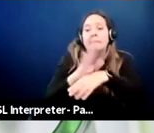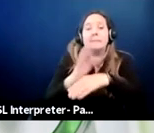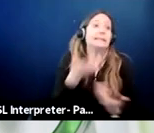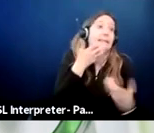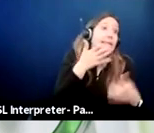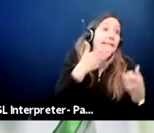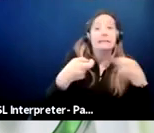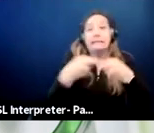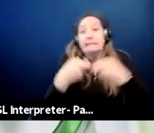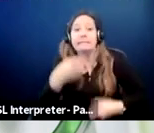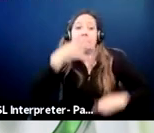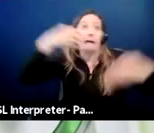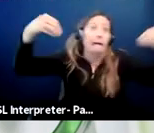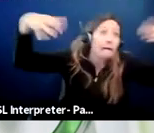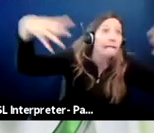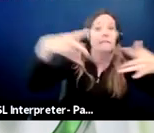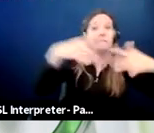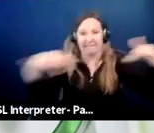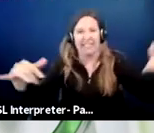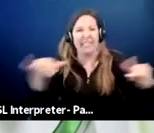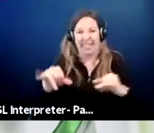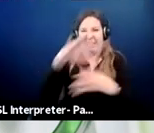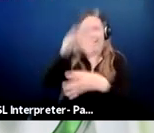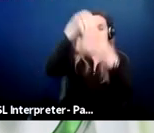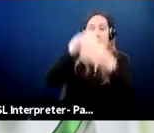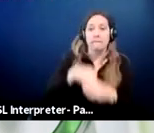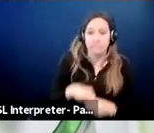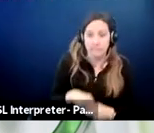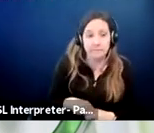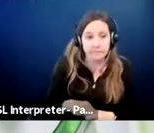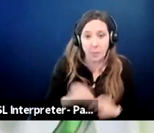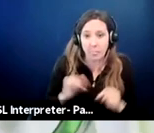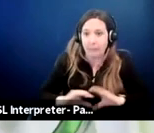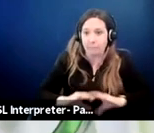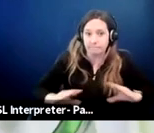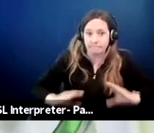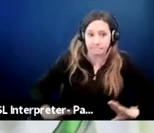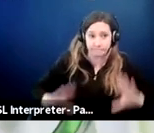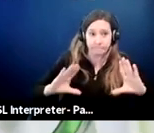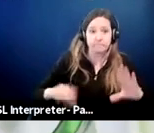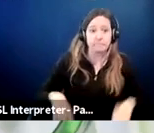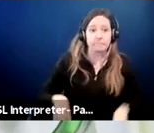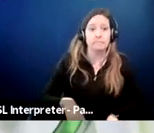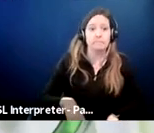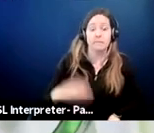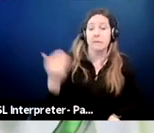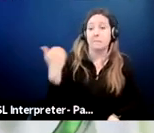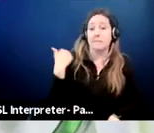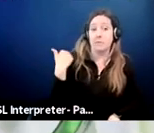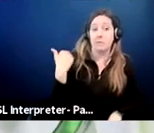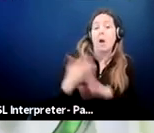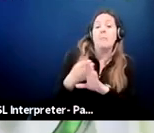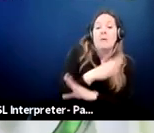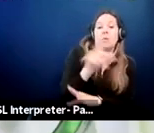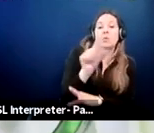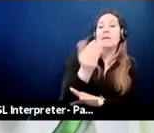added to your claim. So that's how you sort of build your claim and what you're claiming. Before 2015, you could claim equipment that would be utilized